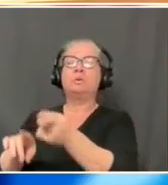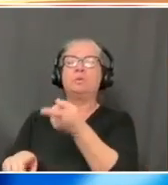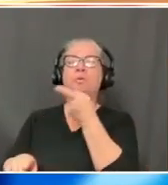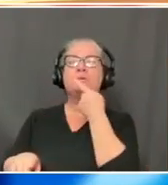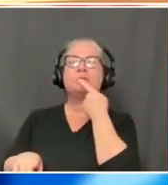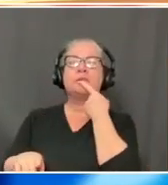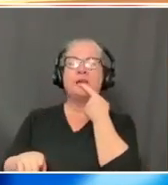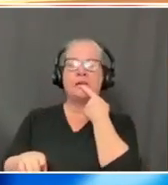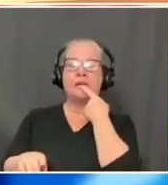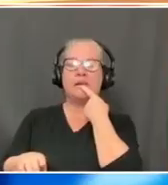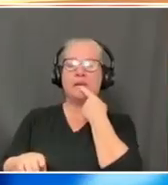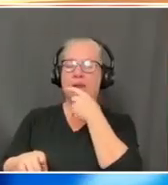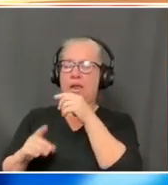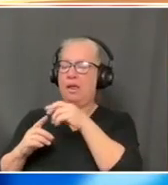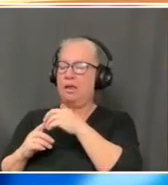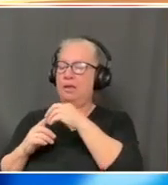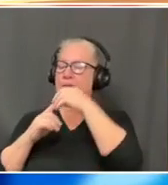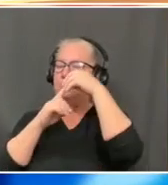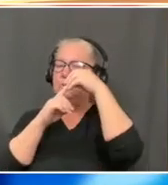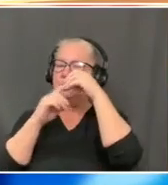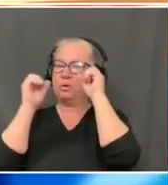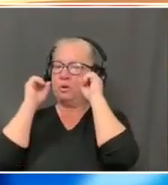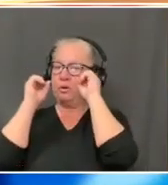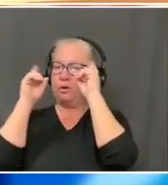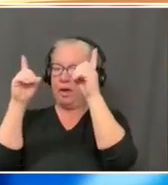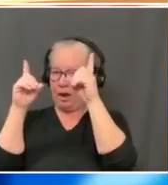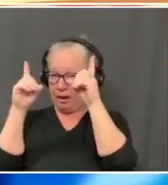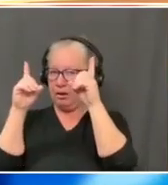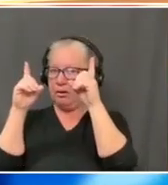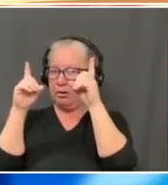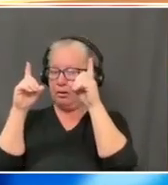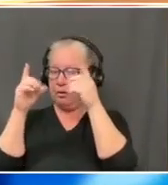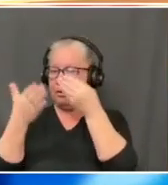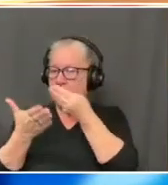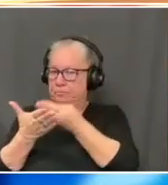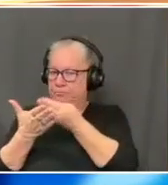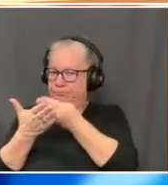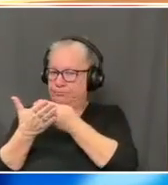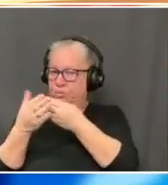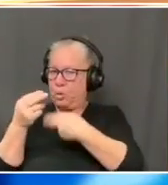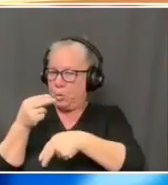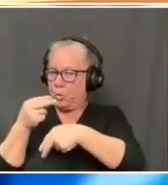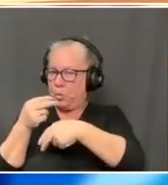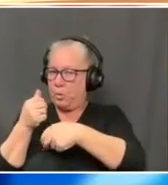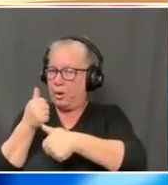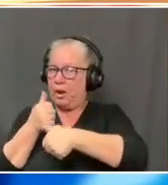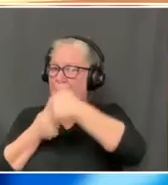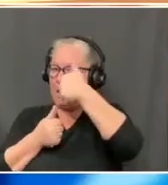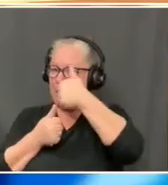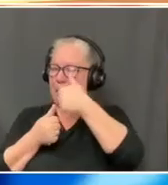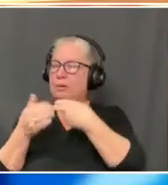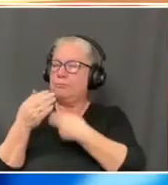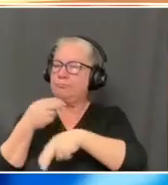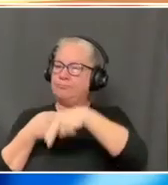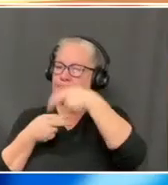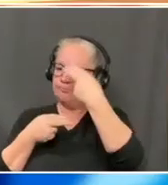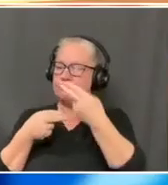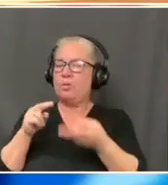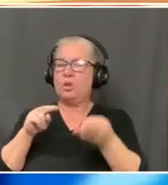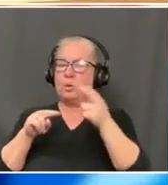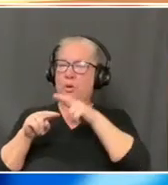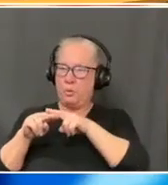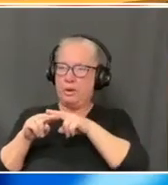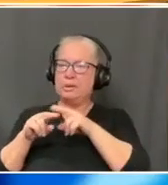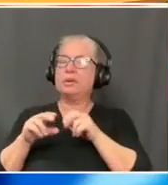special ed expenses going up in other restricted? Is that what you said in this slide? Yeah, so there's a national trend that no doubt